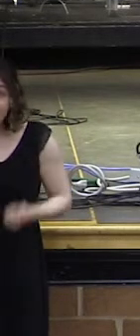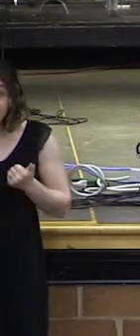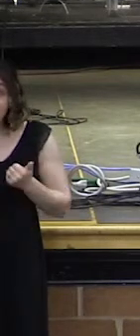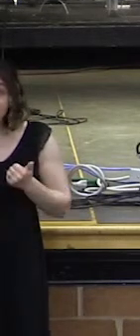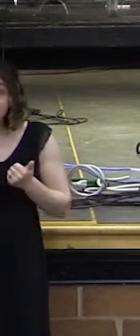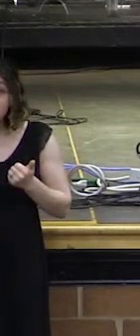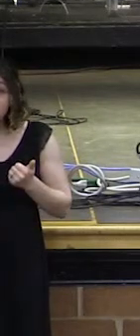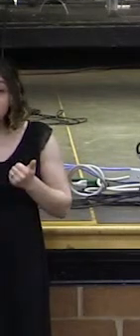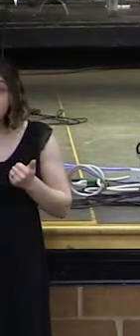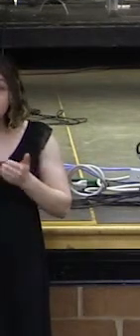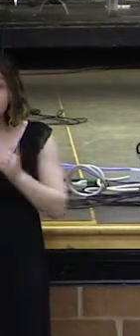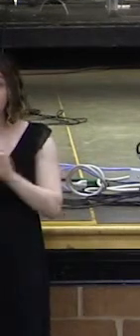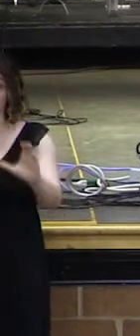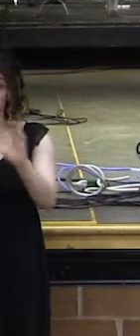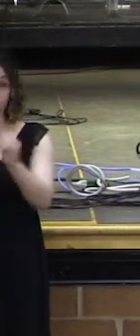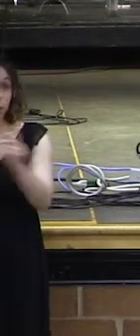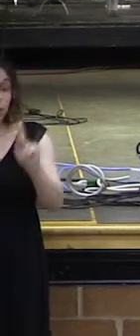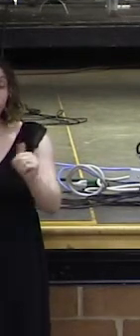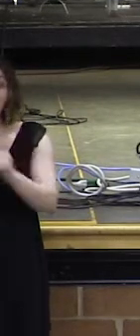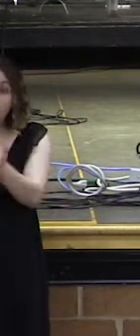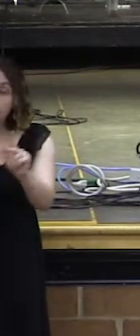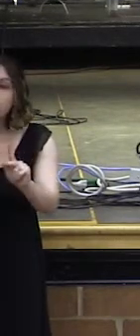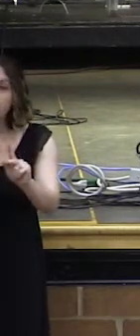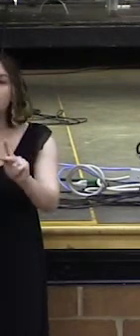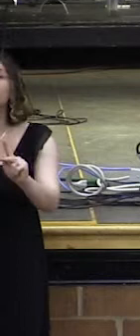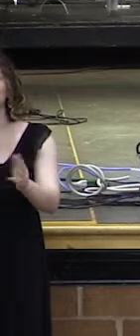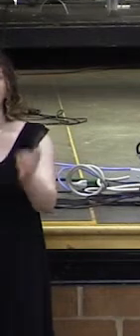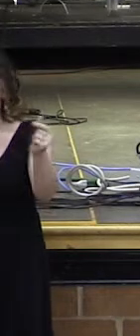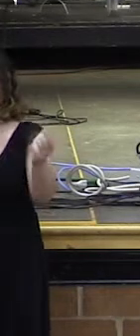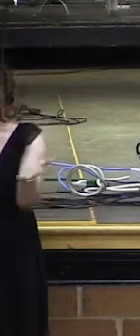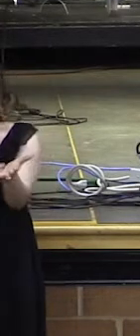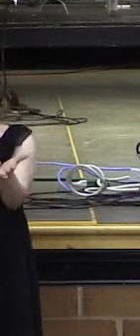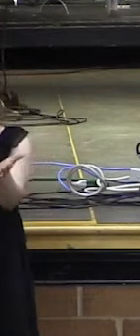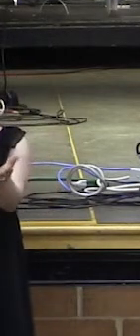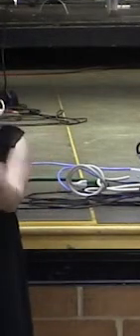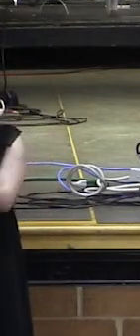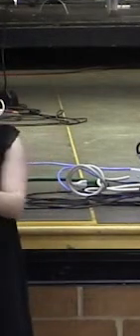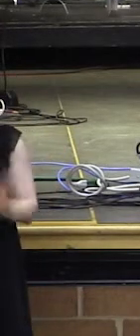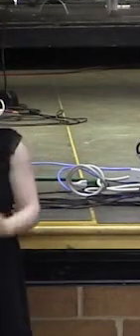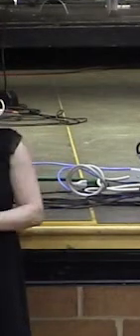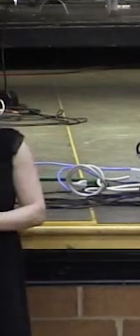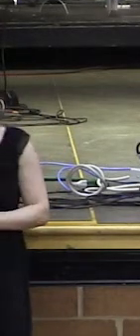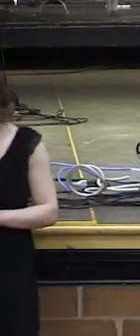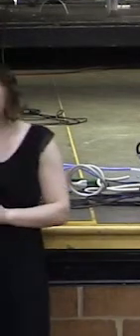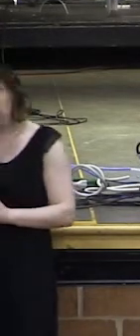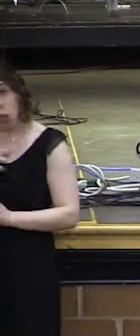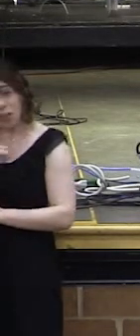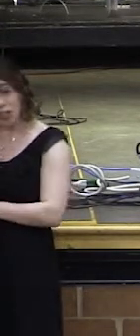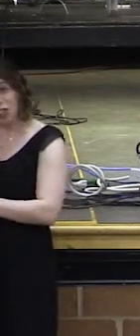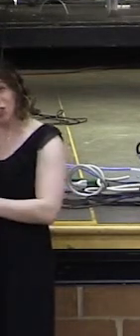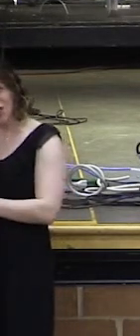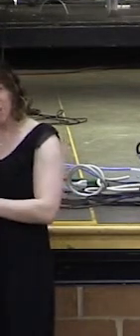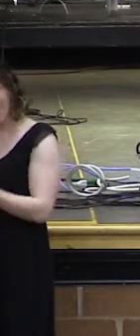enamored by their sacrifices says she leads and teaches my servants astray so that they commit acts